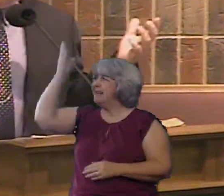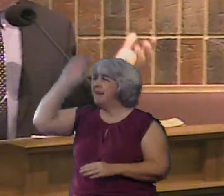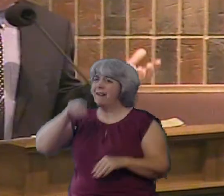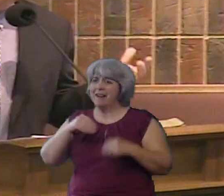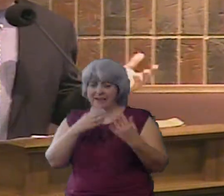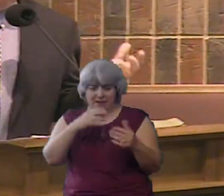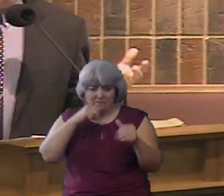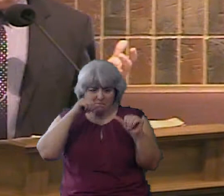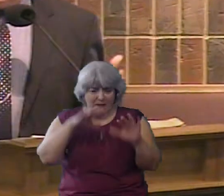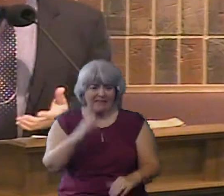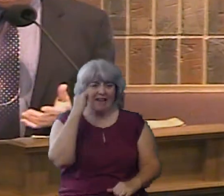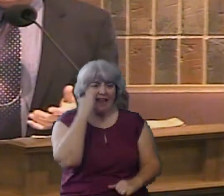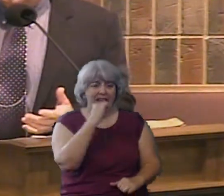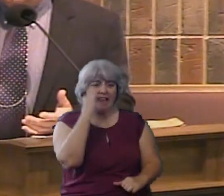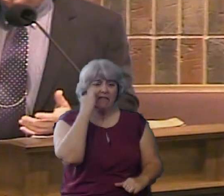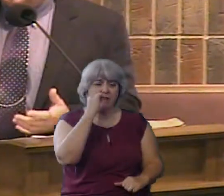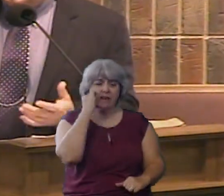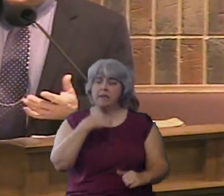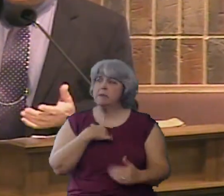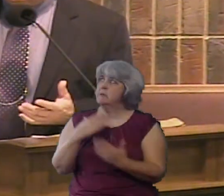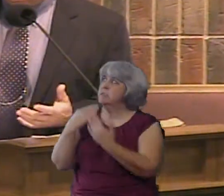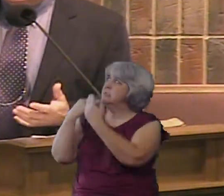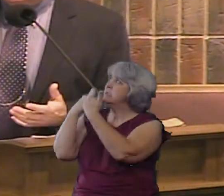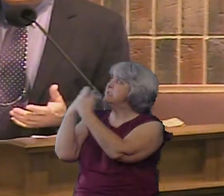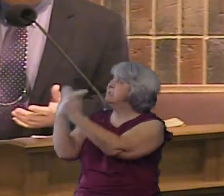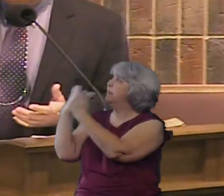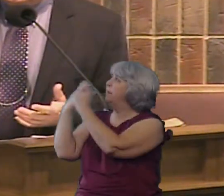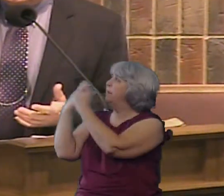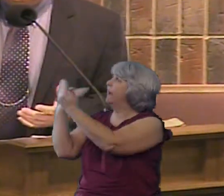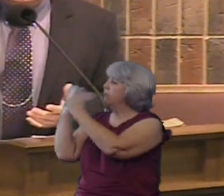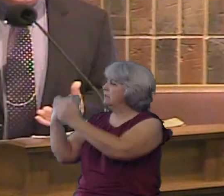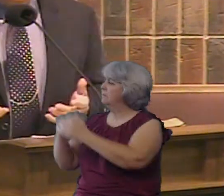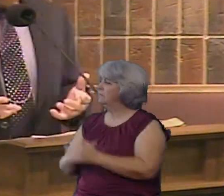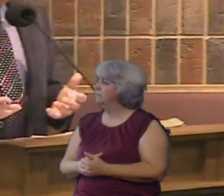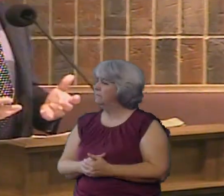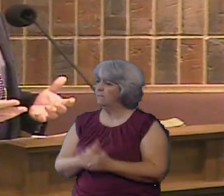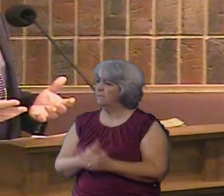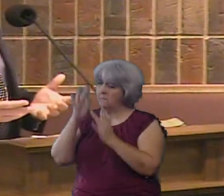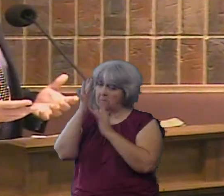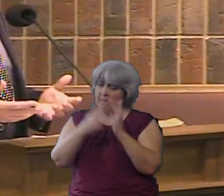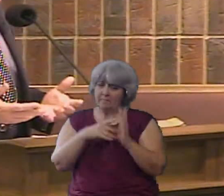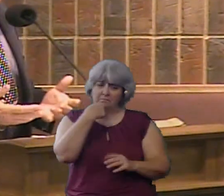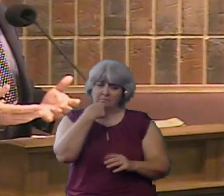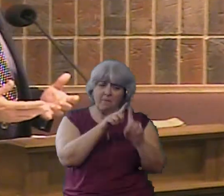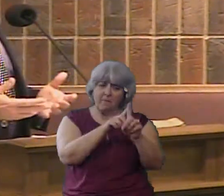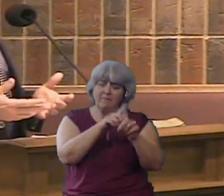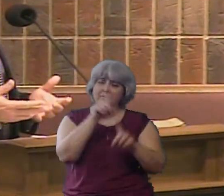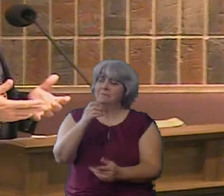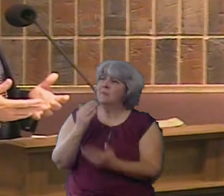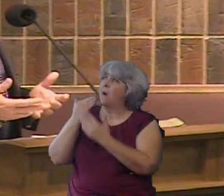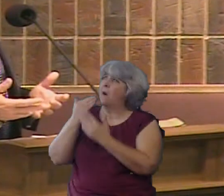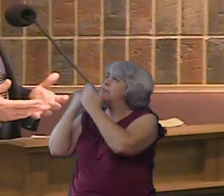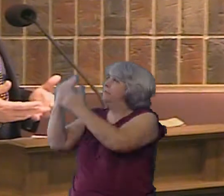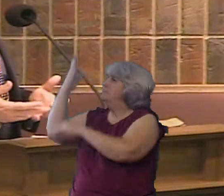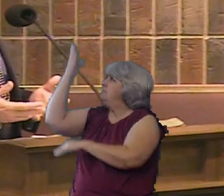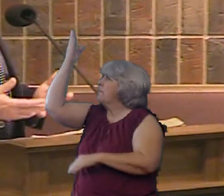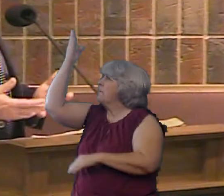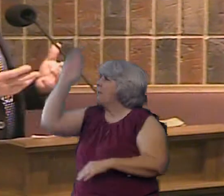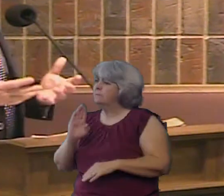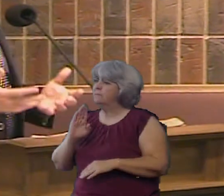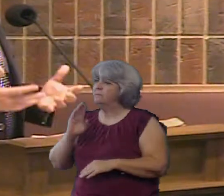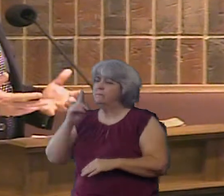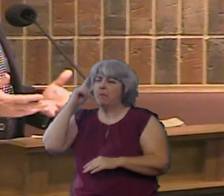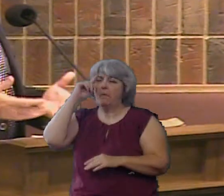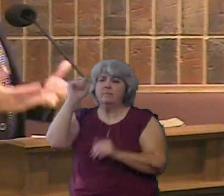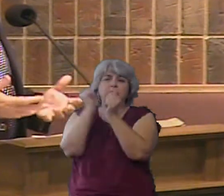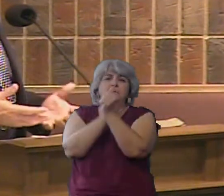to be thankful for them. Jesus would teach his own disciples that we thank God for even the things that come to us. Thank